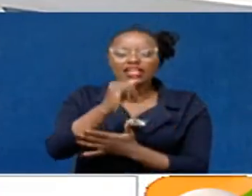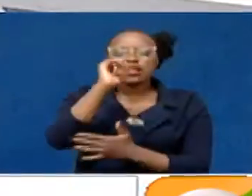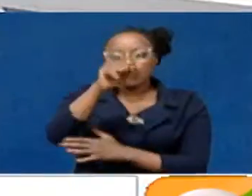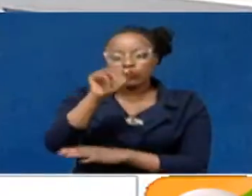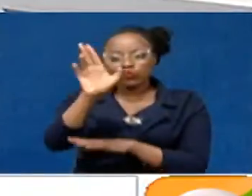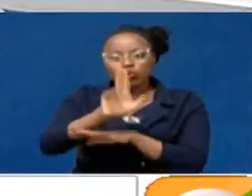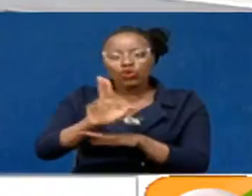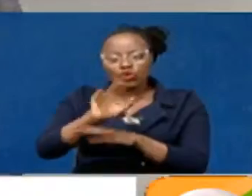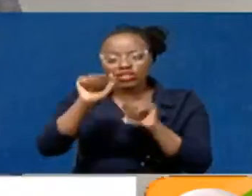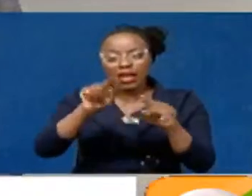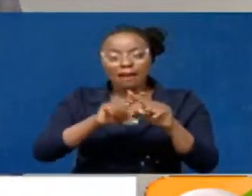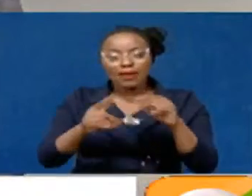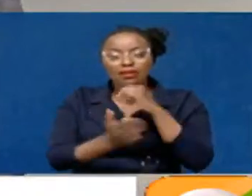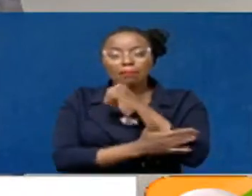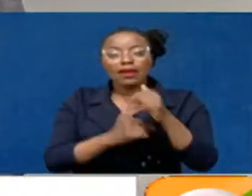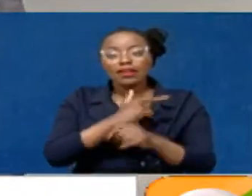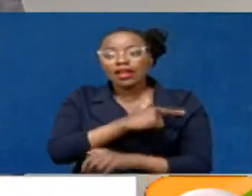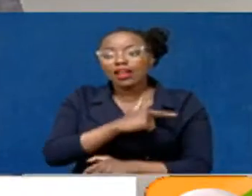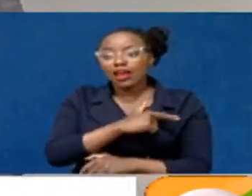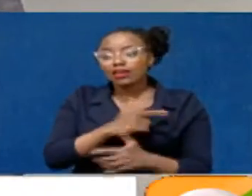apply. Unfortunately,